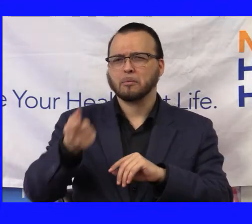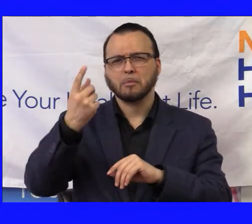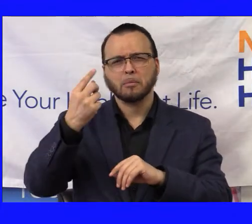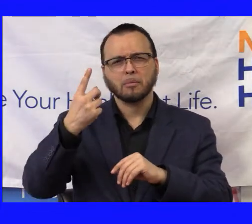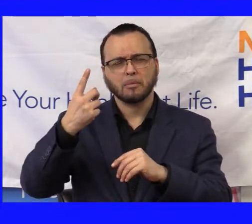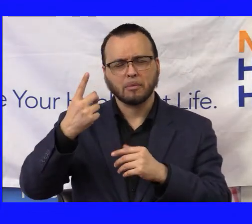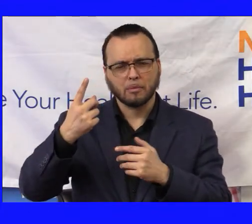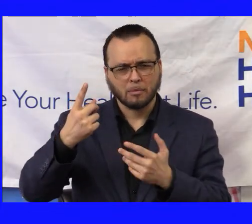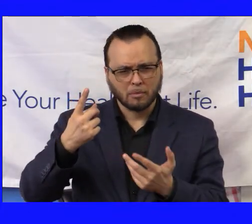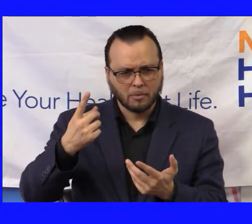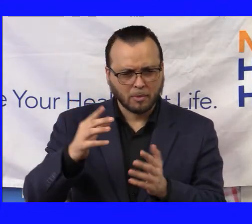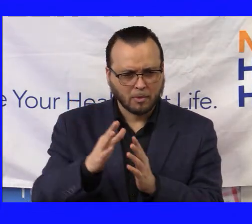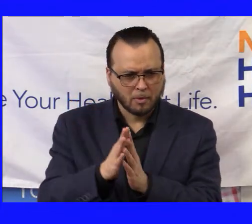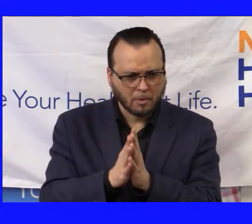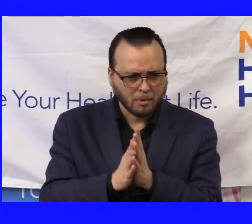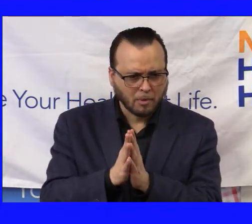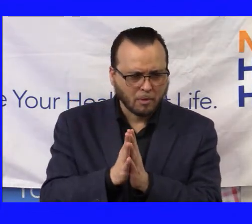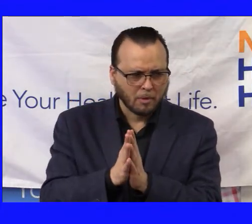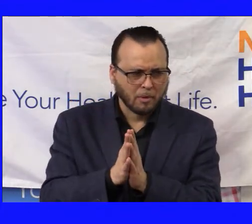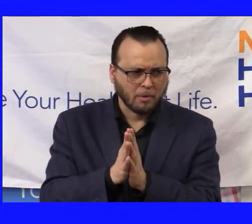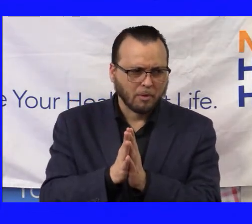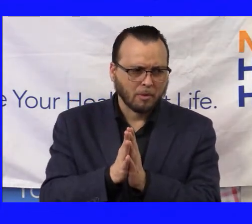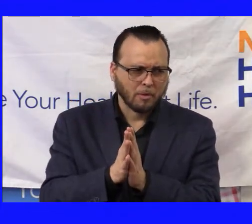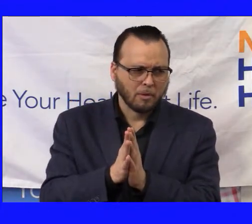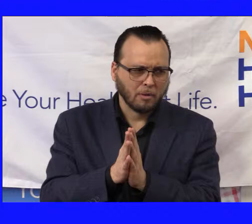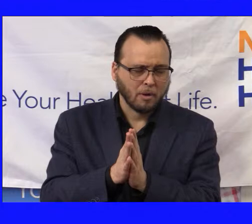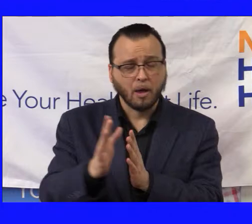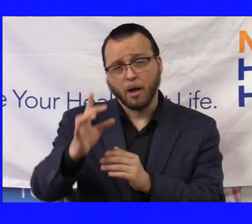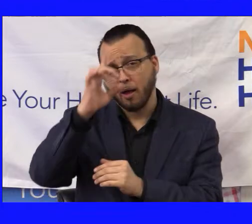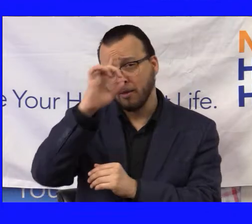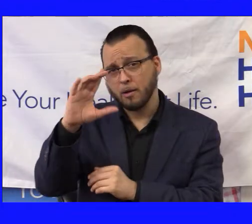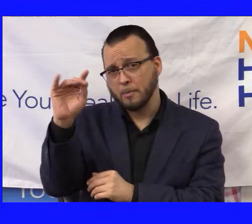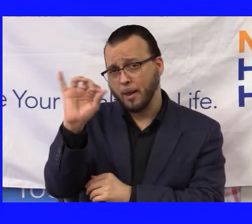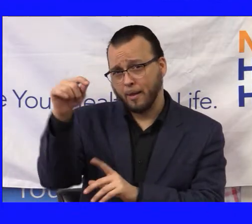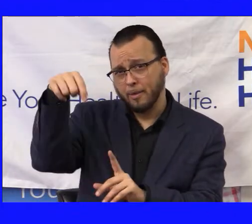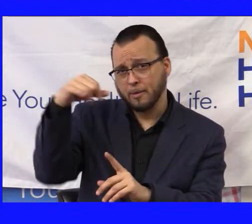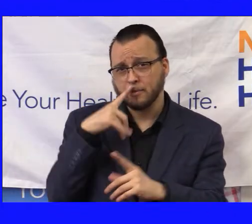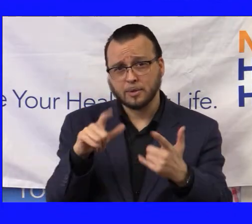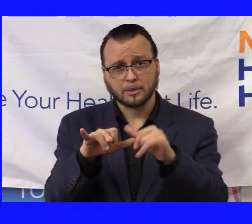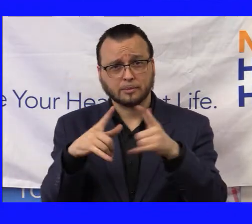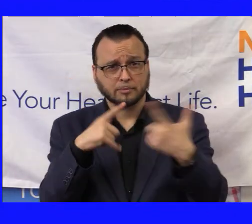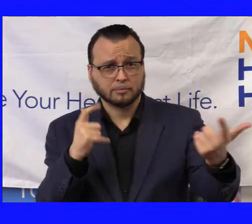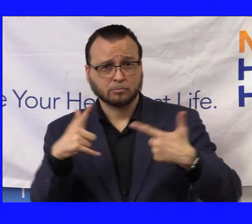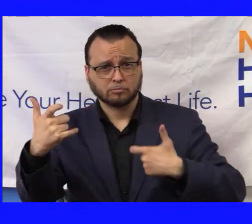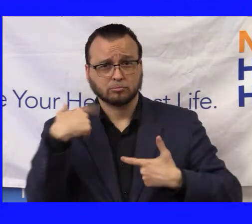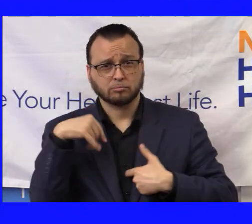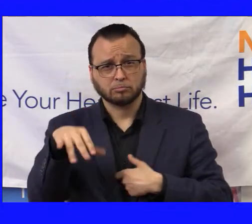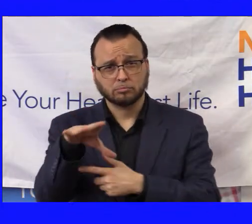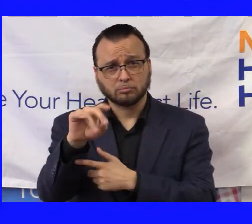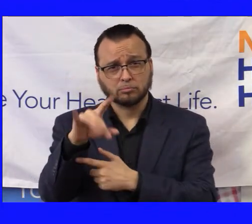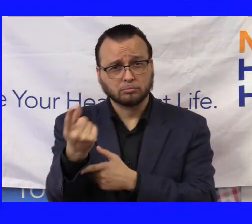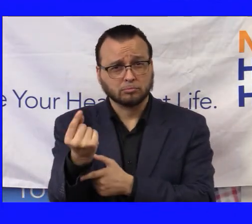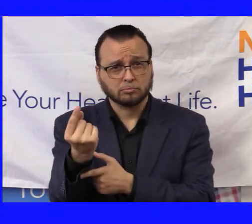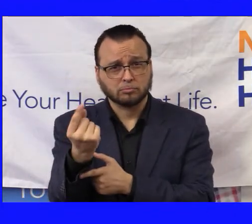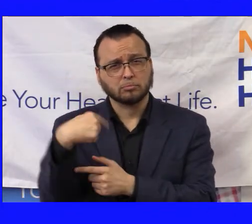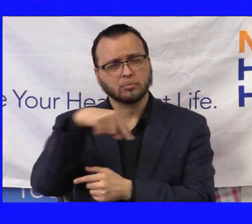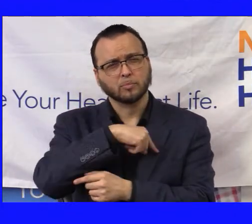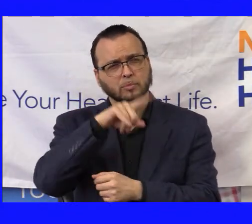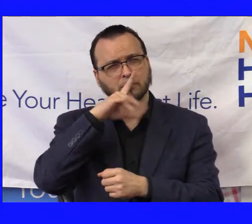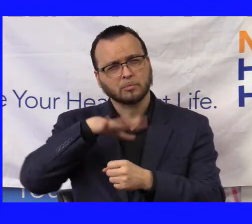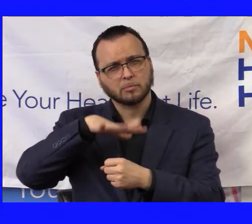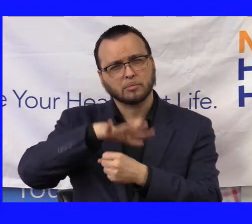to, and I think, a company like this large, and, we are committed